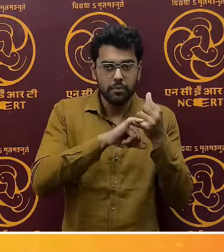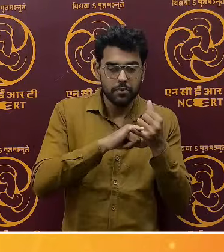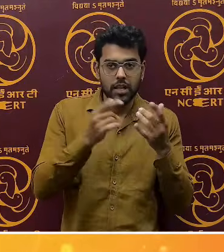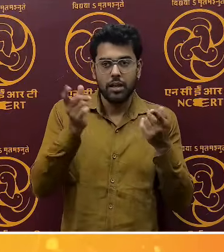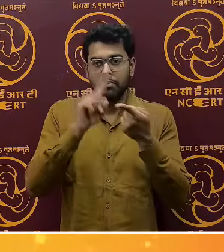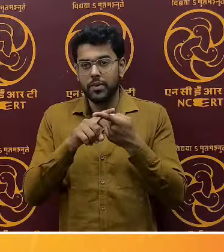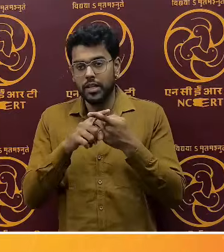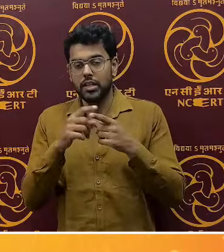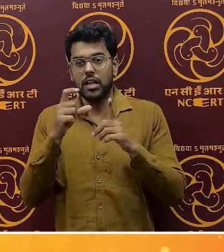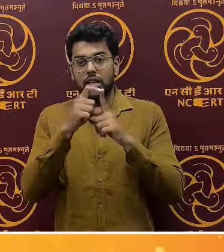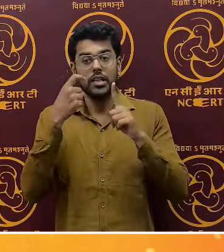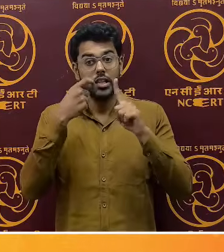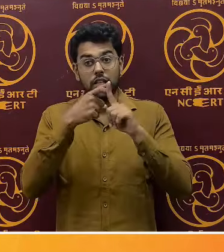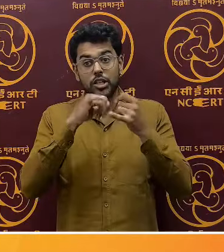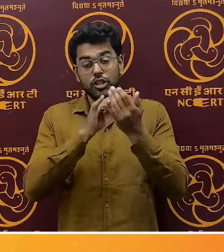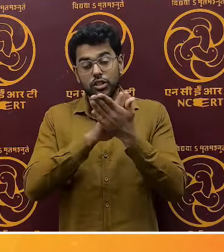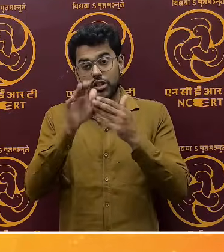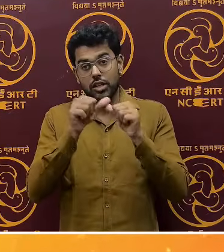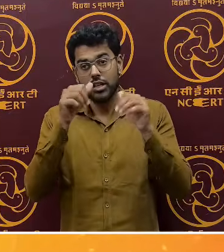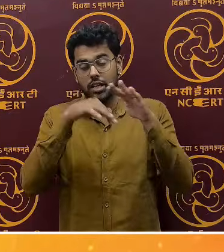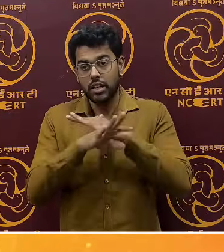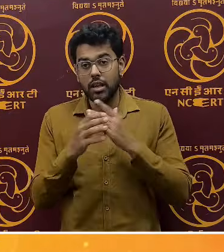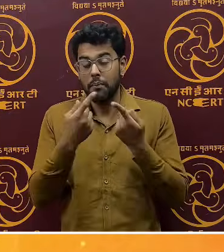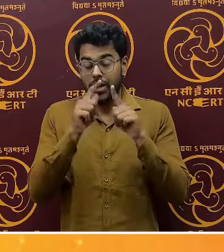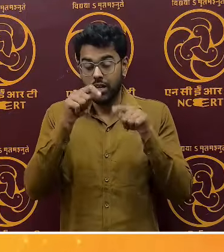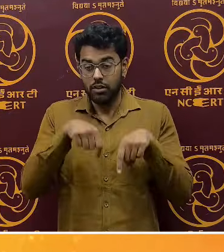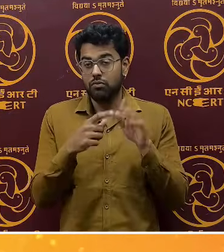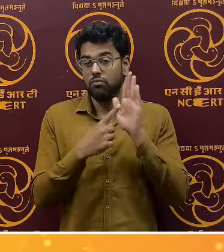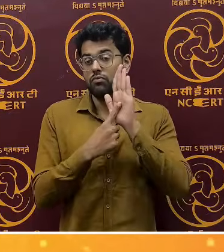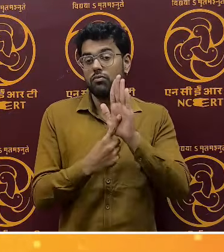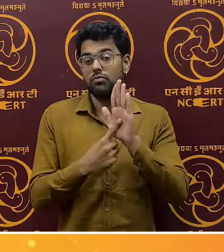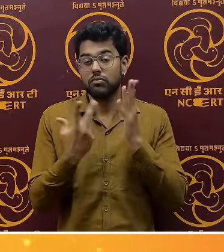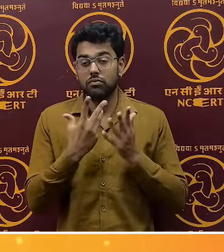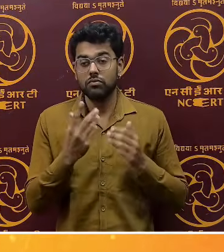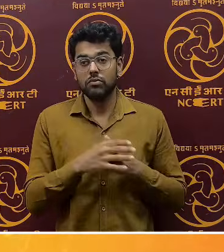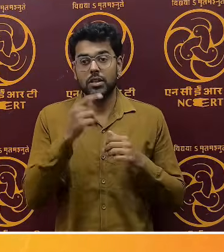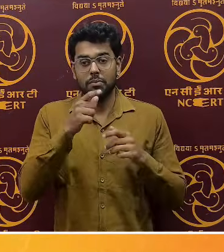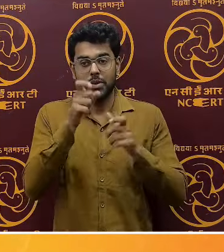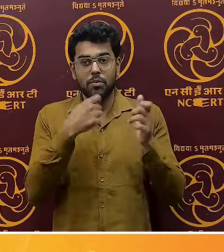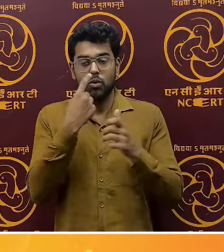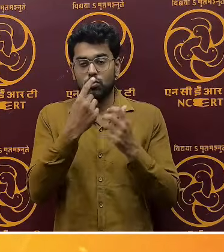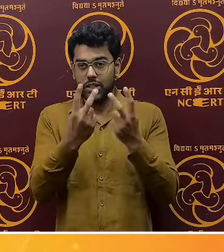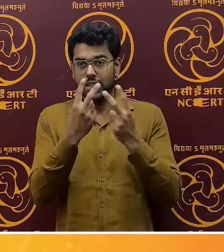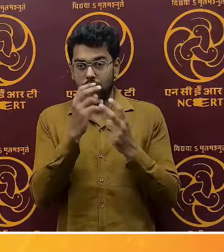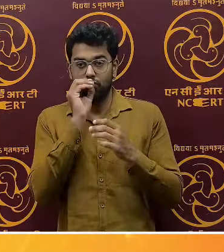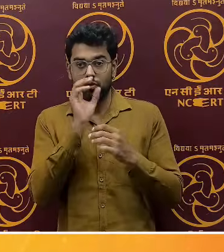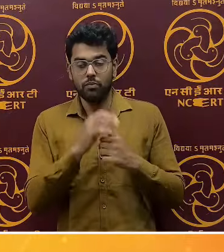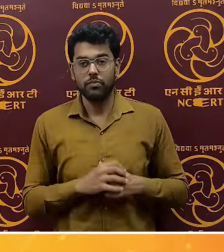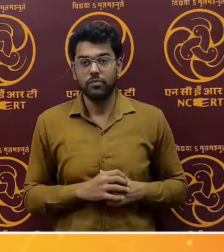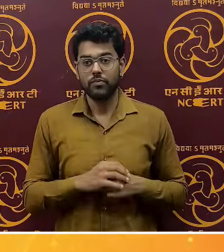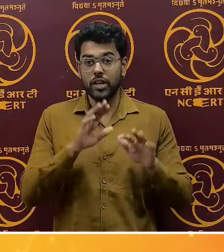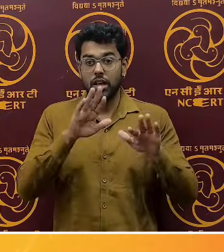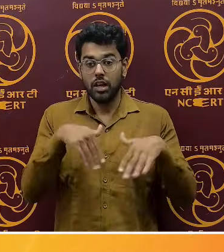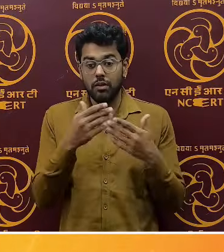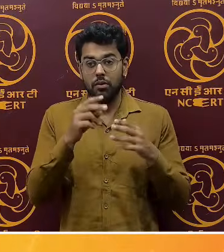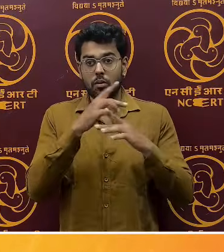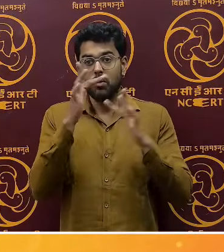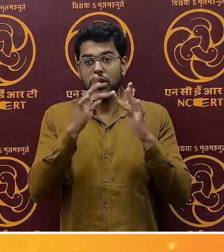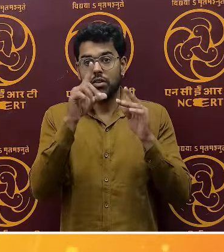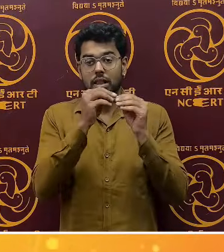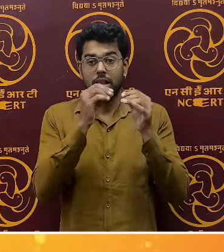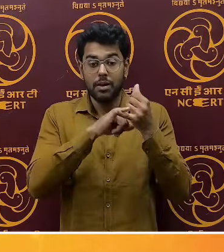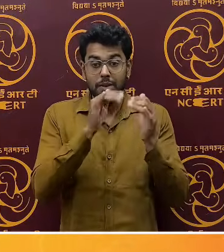of Diksha, but today we will show these audiences how to reach to the virtual labs